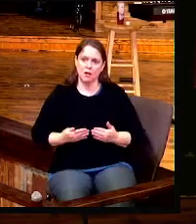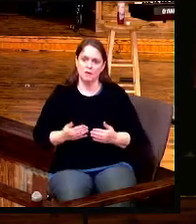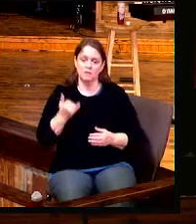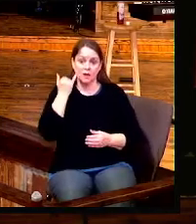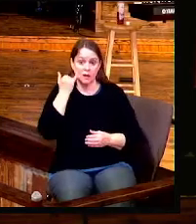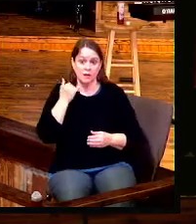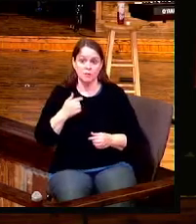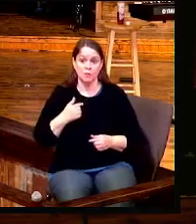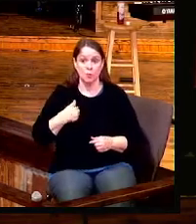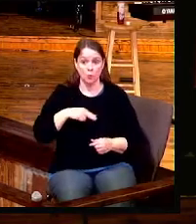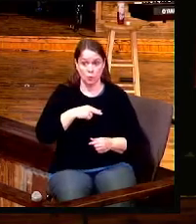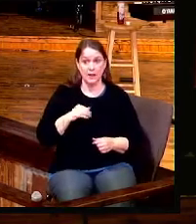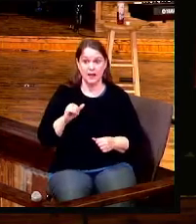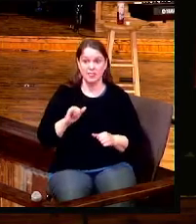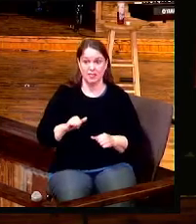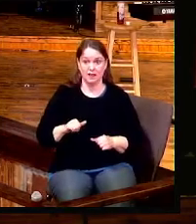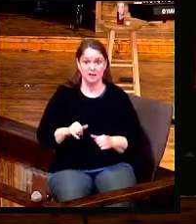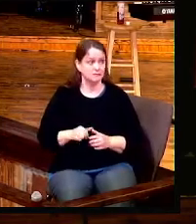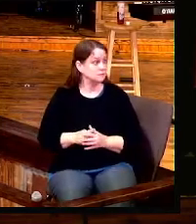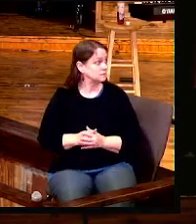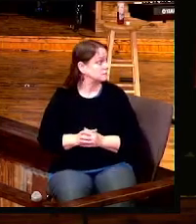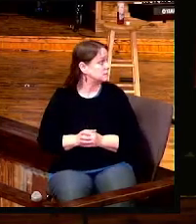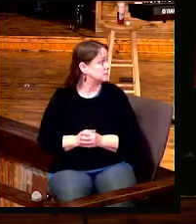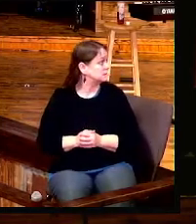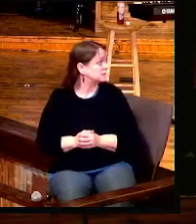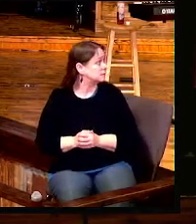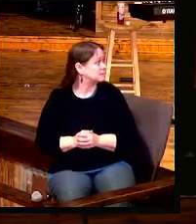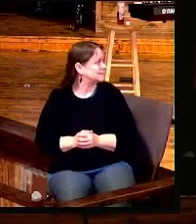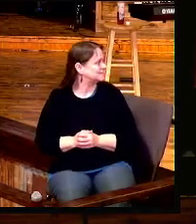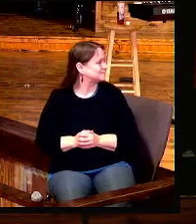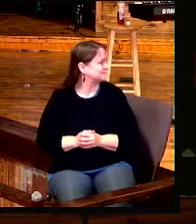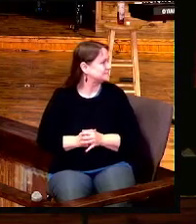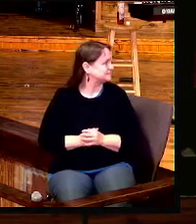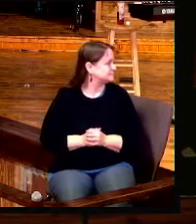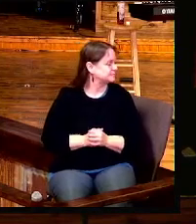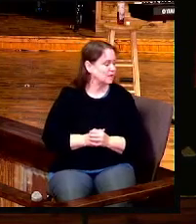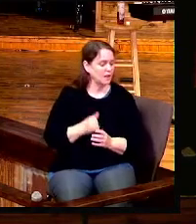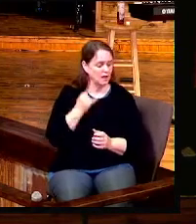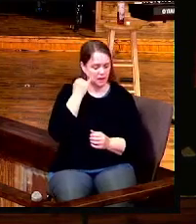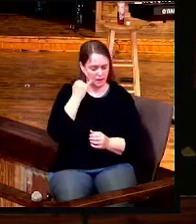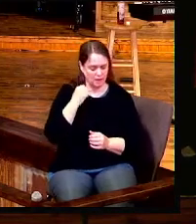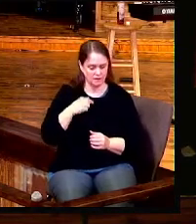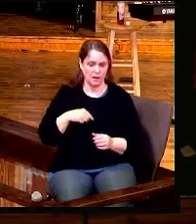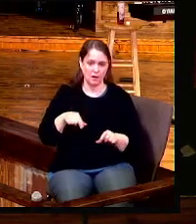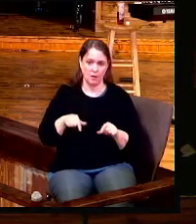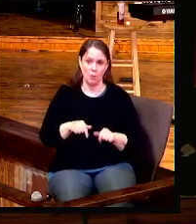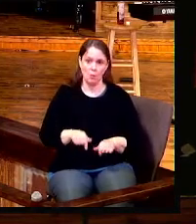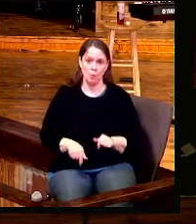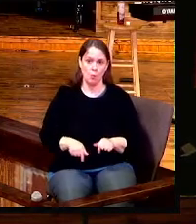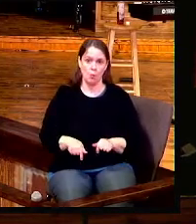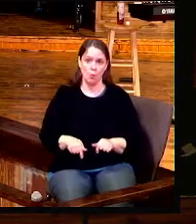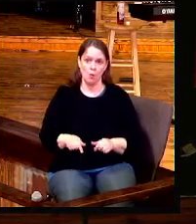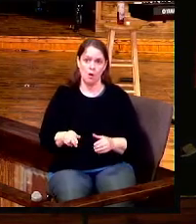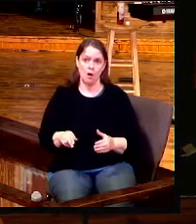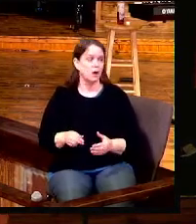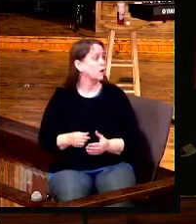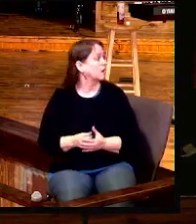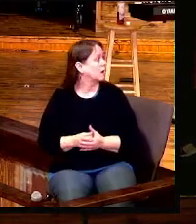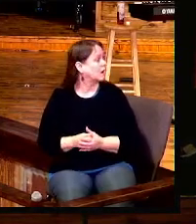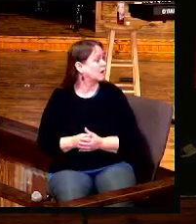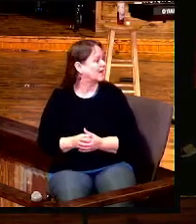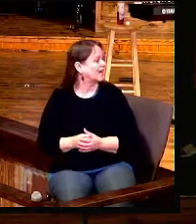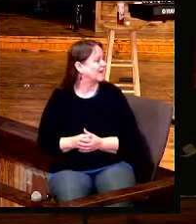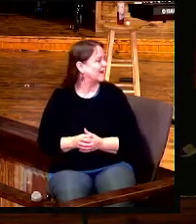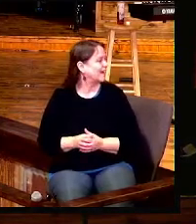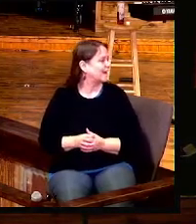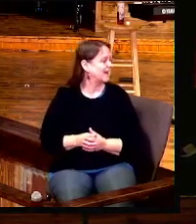Ed, you didn't know I was going to call you out, did you? If I walked up to Ed and told him his pink beard